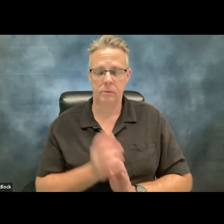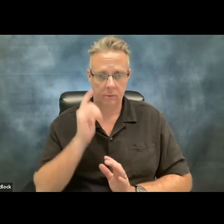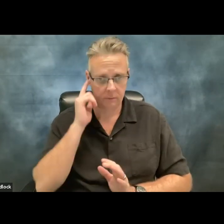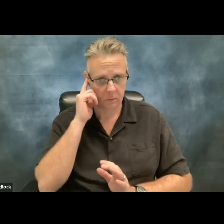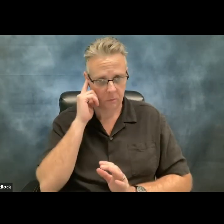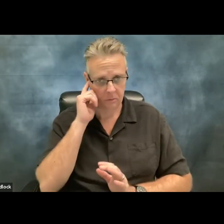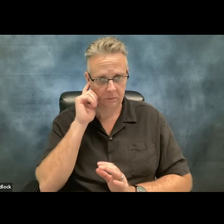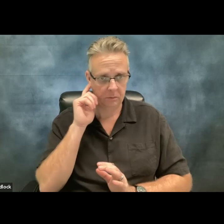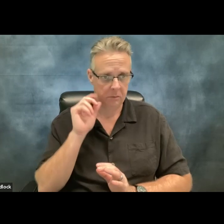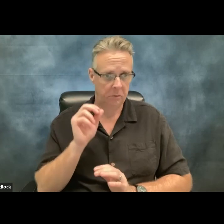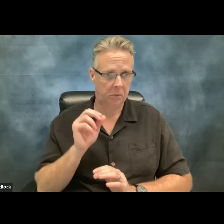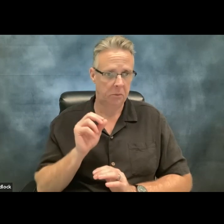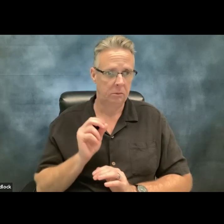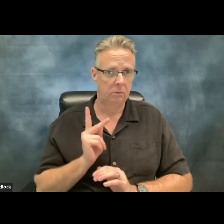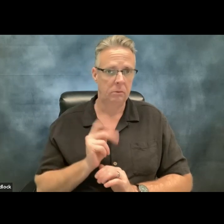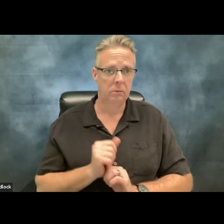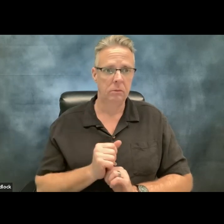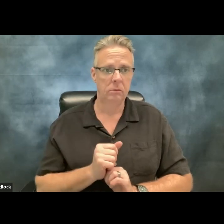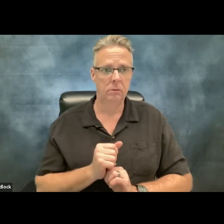Okay, sounds like that